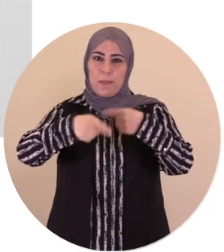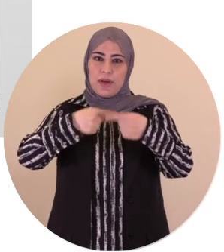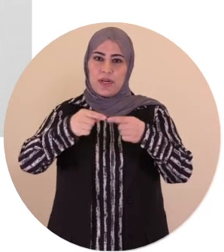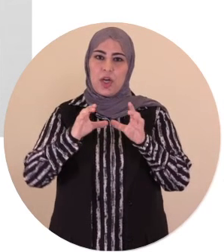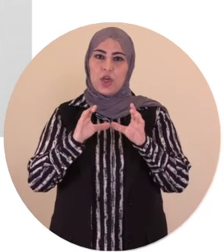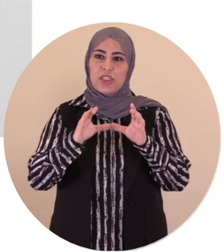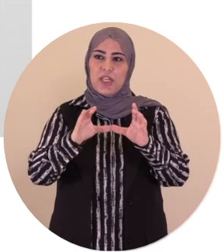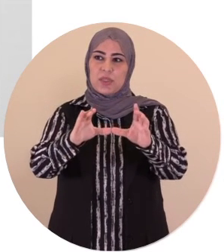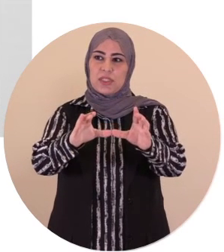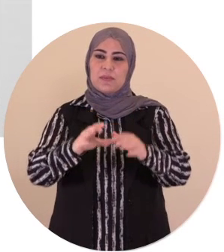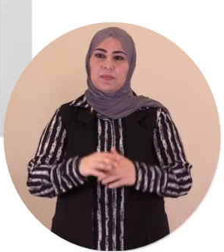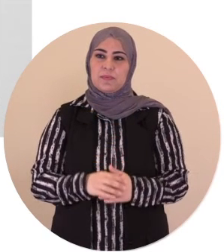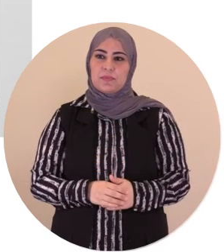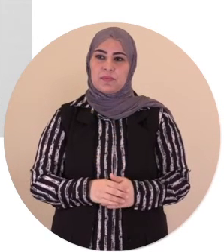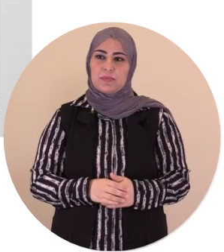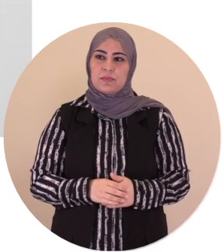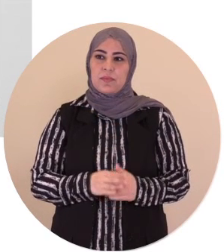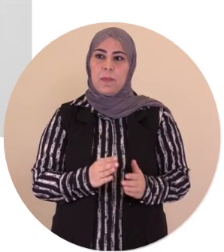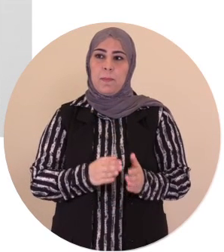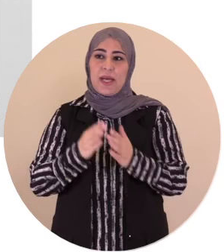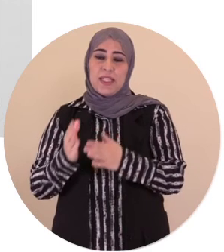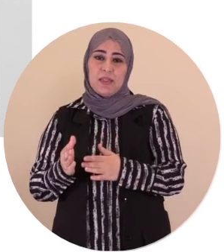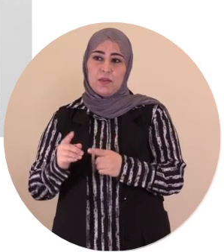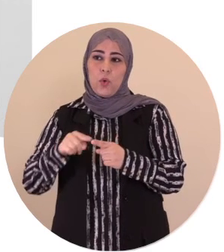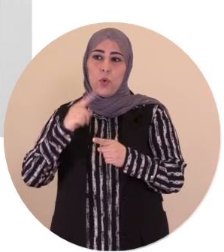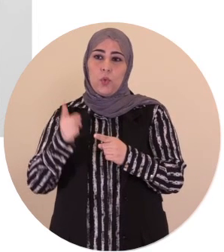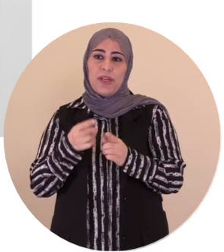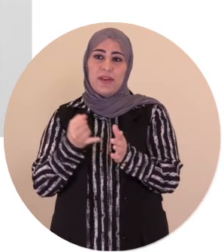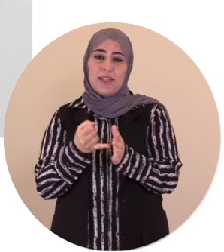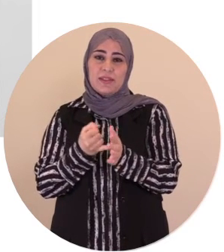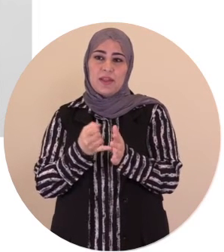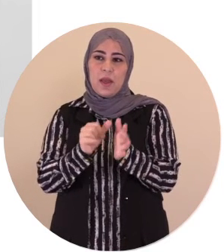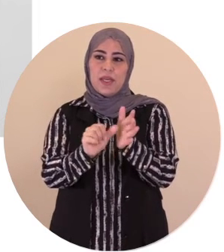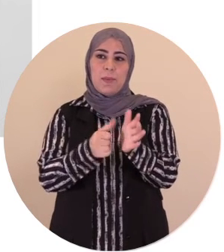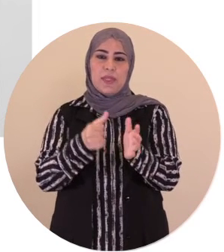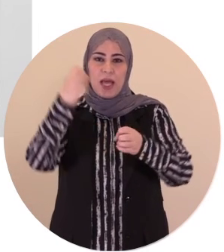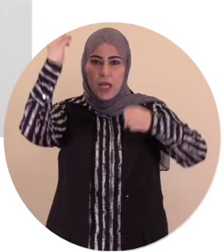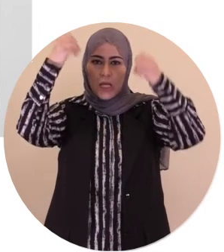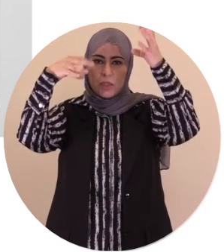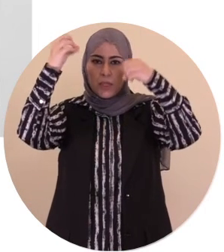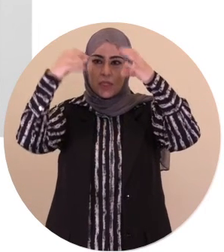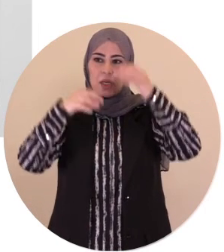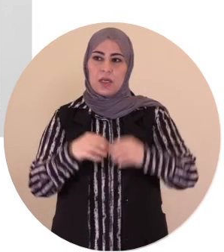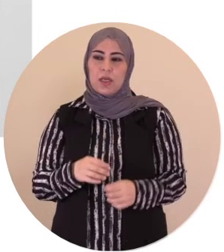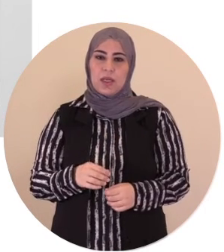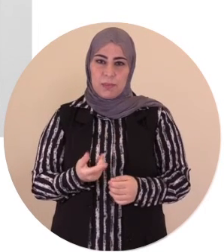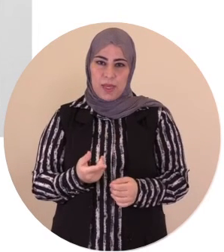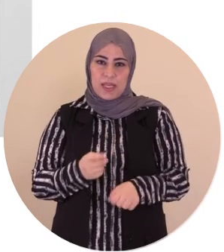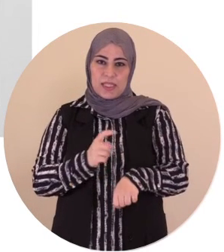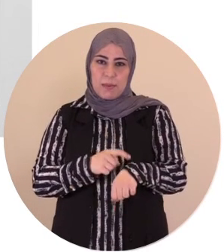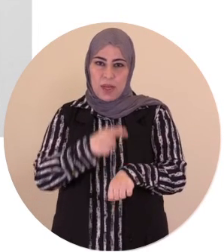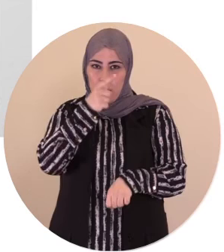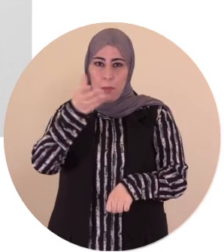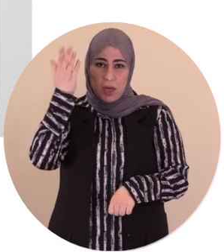it's what? When it? Can we have two past perfects in one sentence? No. So it will be when it